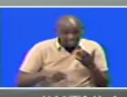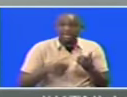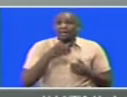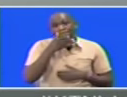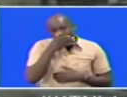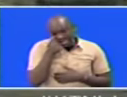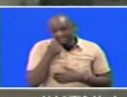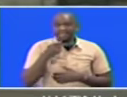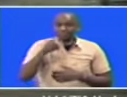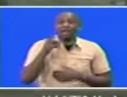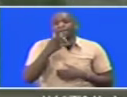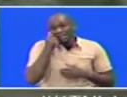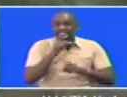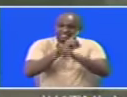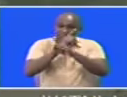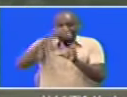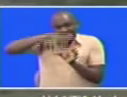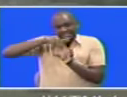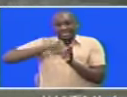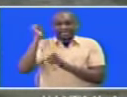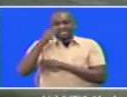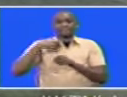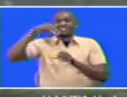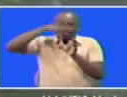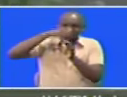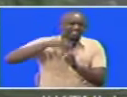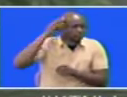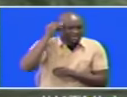off defending the country from within Kenya's borders